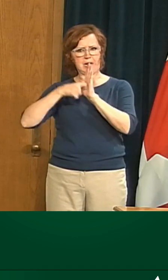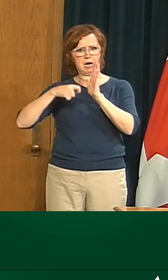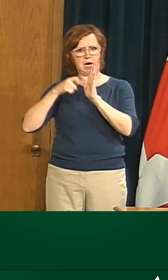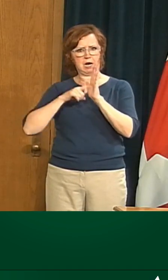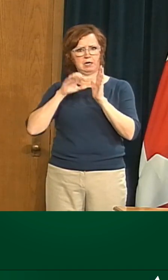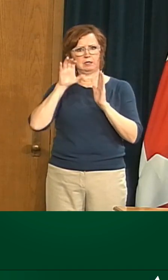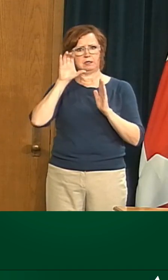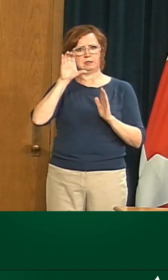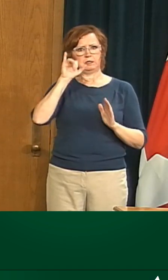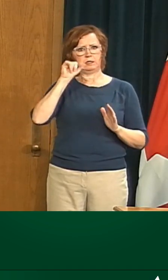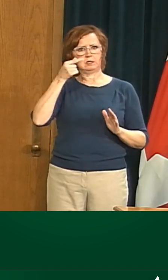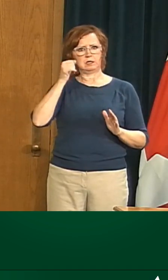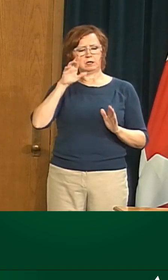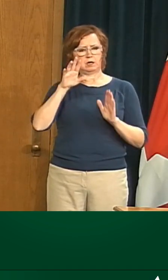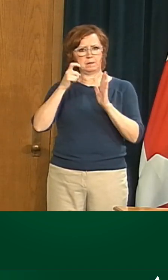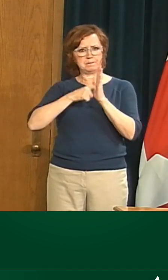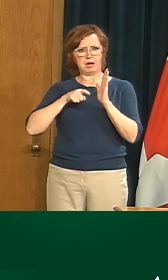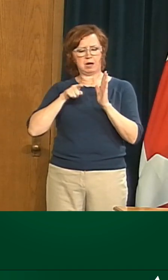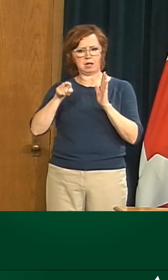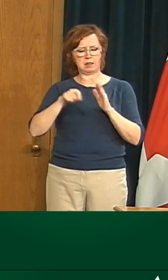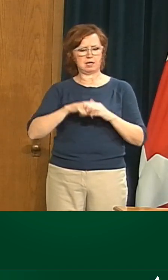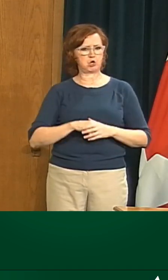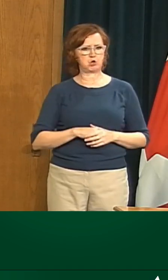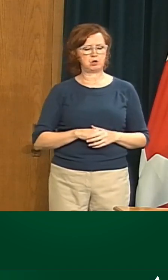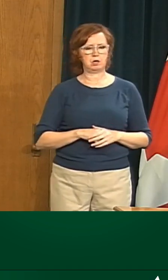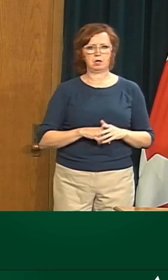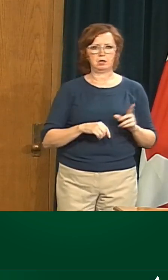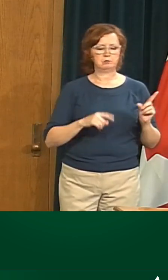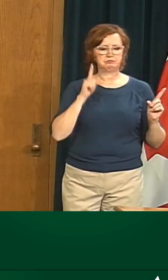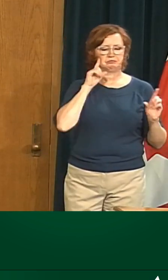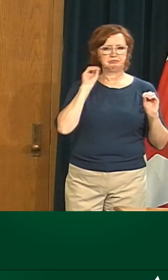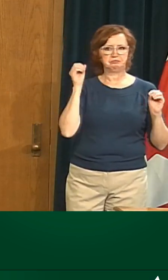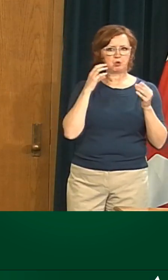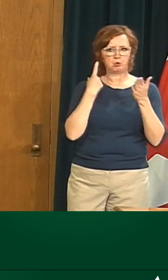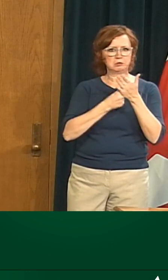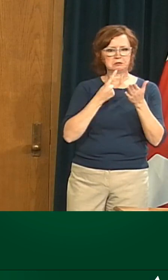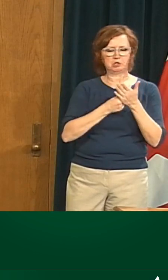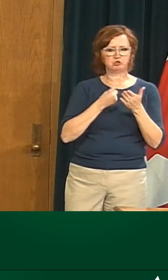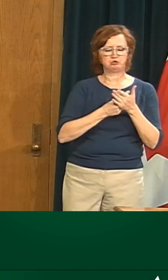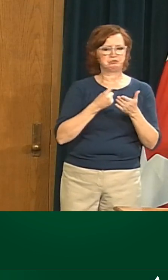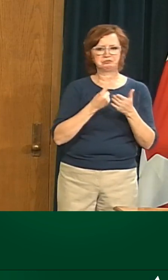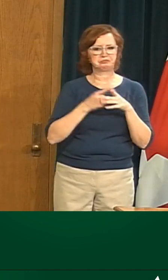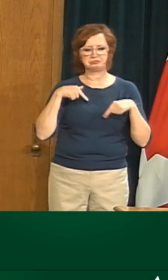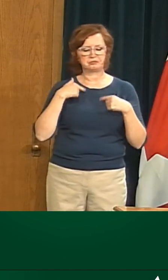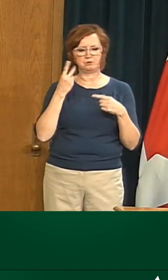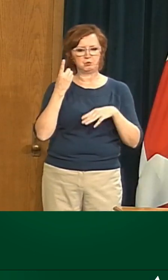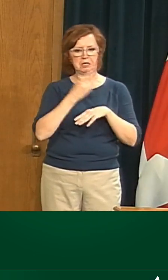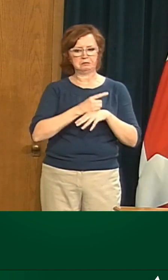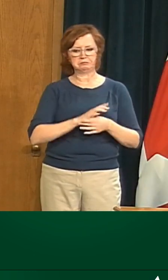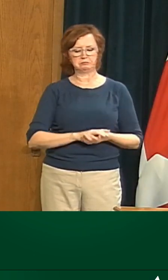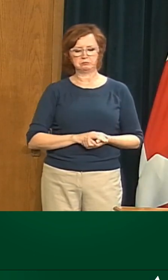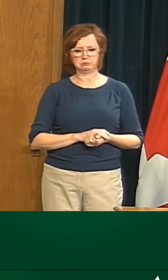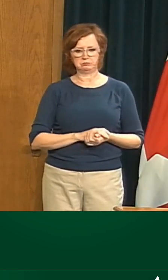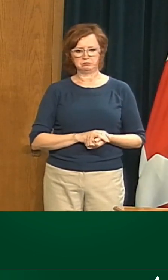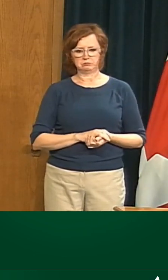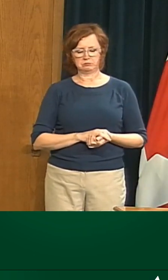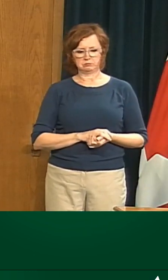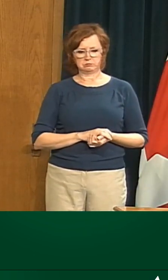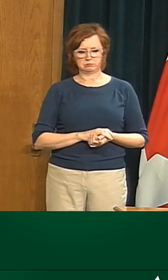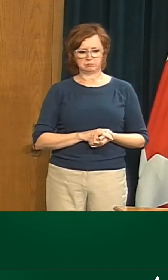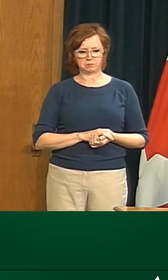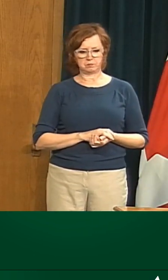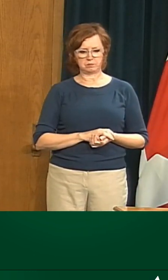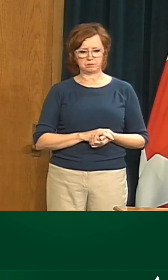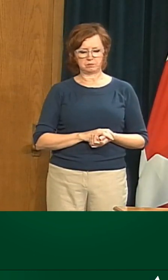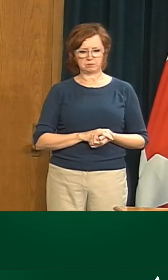Not in the last few days, but thankful for the efforts and initiatives that they have put in